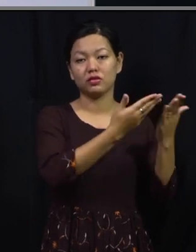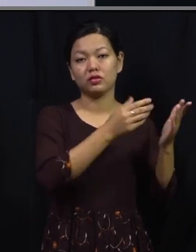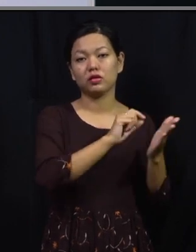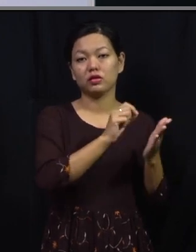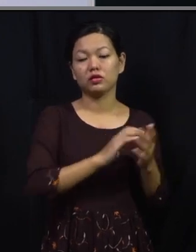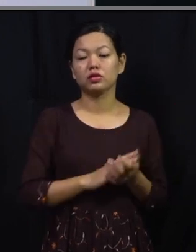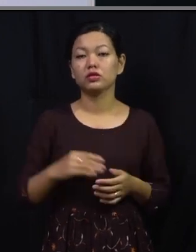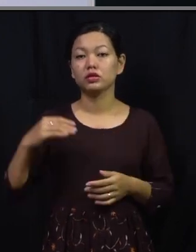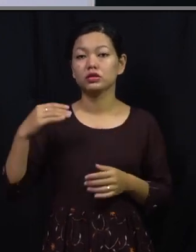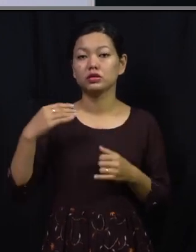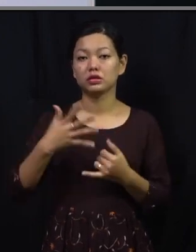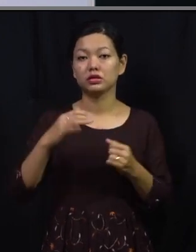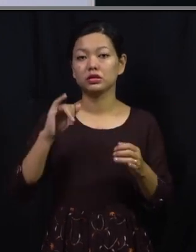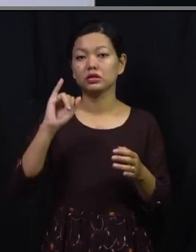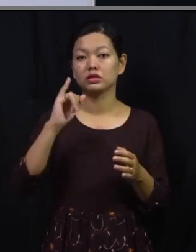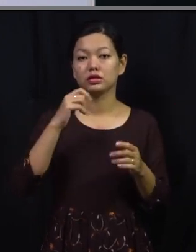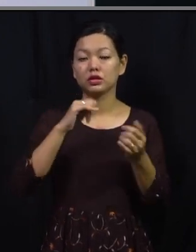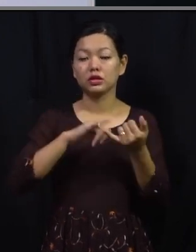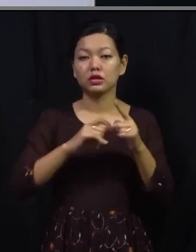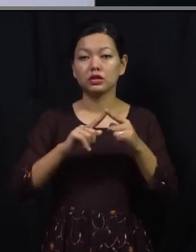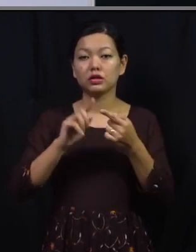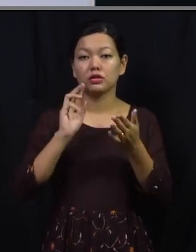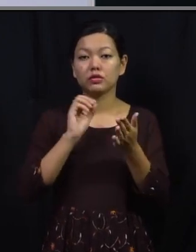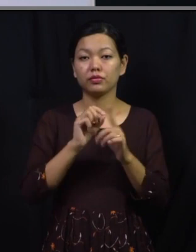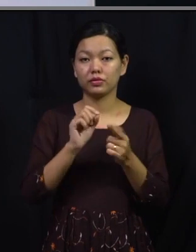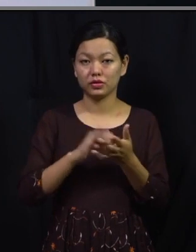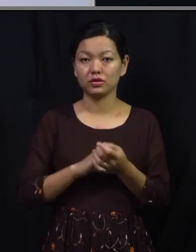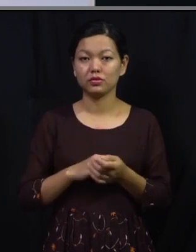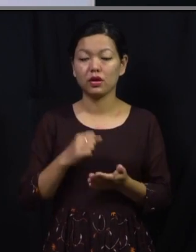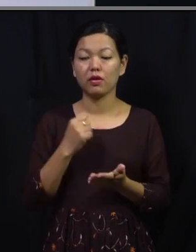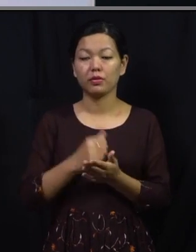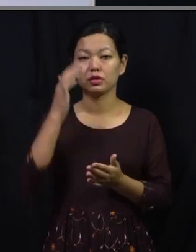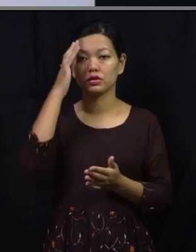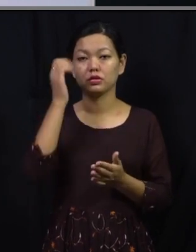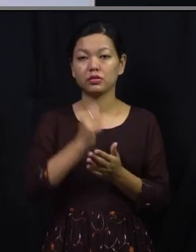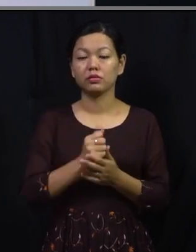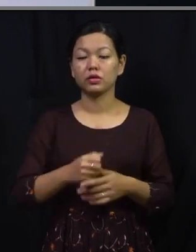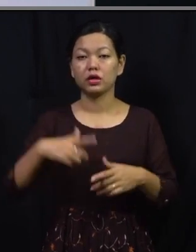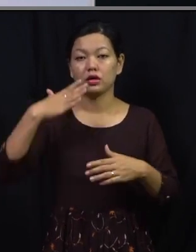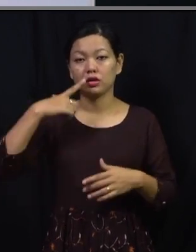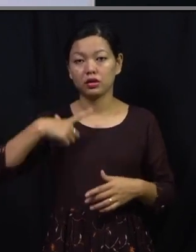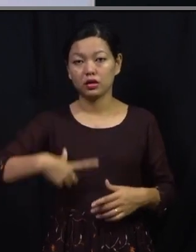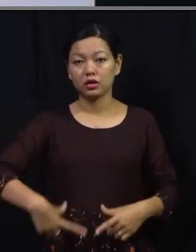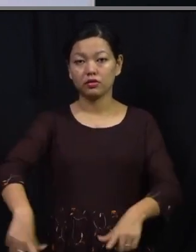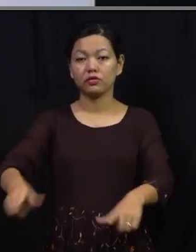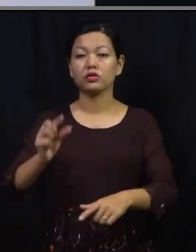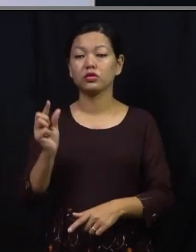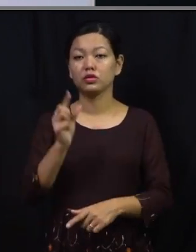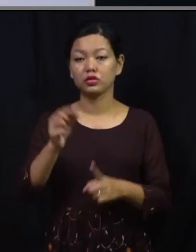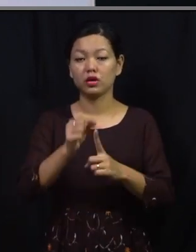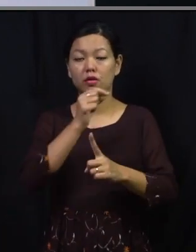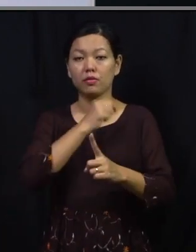very important, and you will use it the entire life of studying accounting. So this is very important for